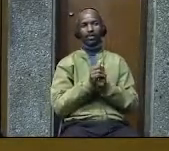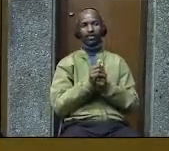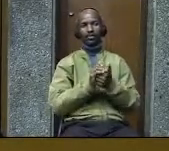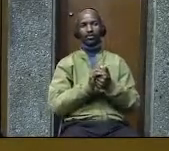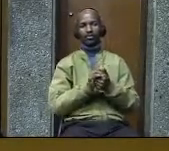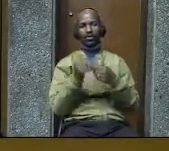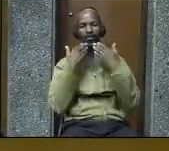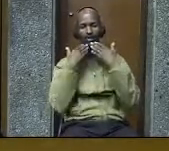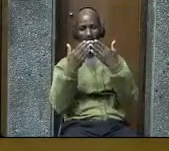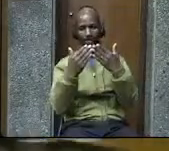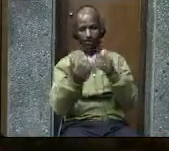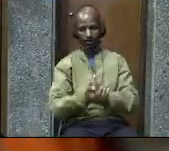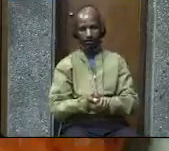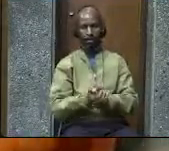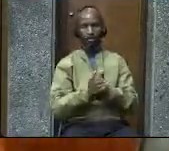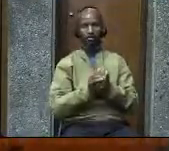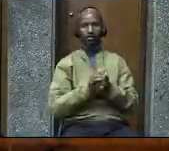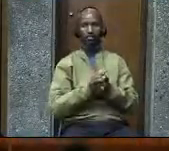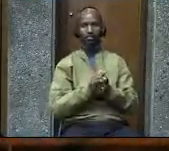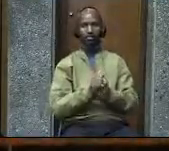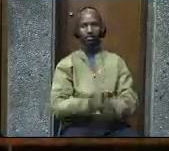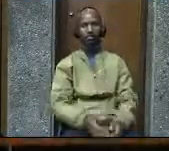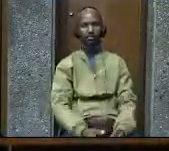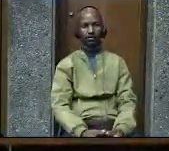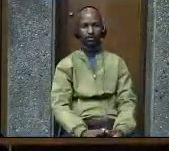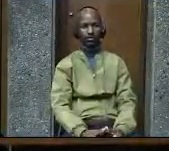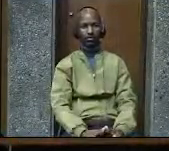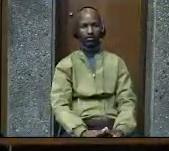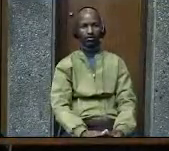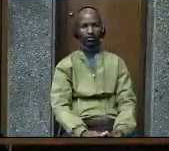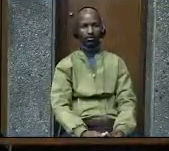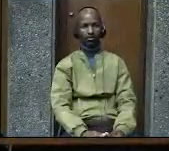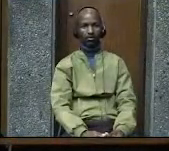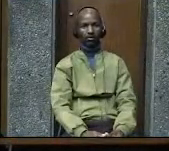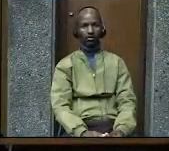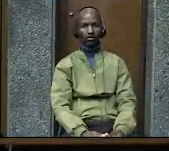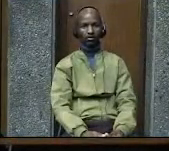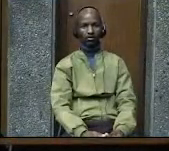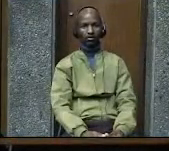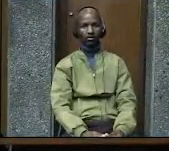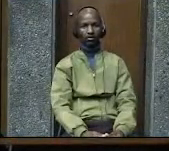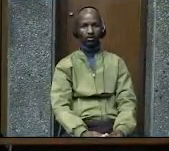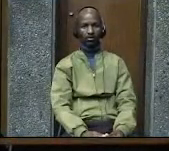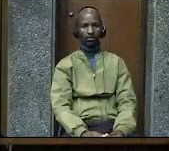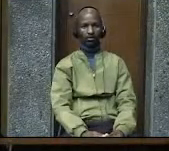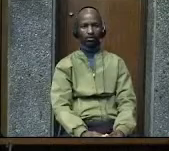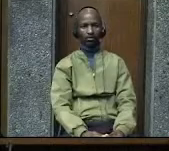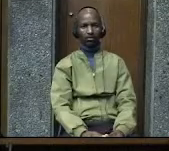Ke a leboha.